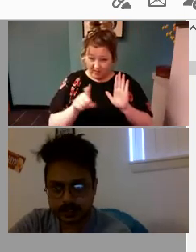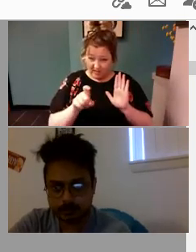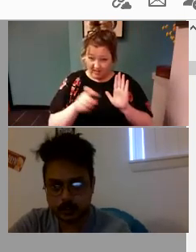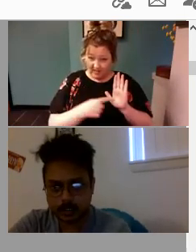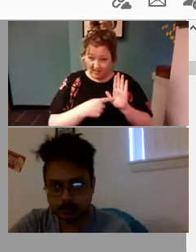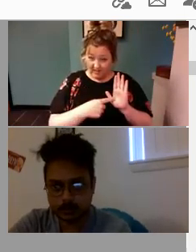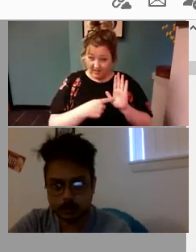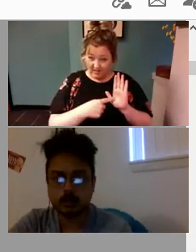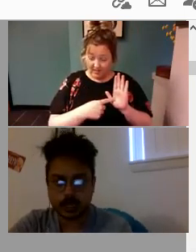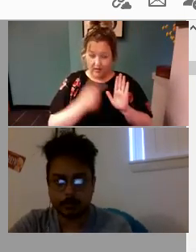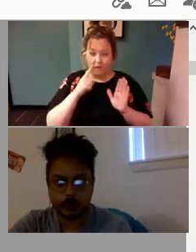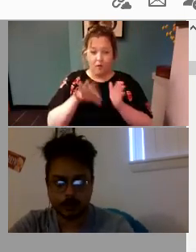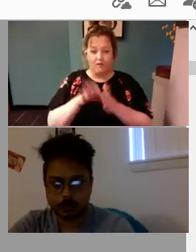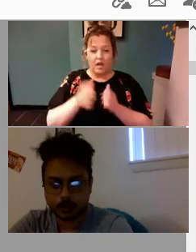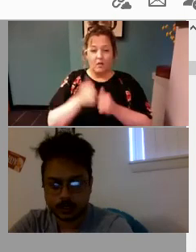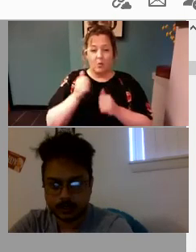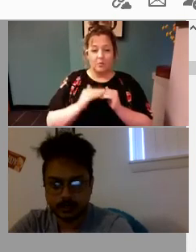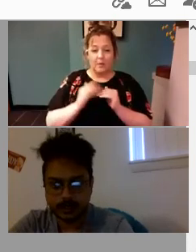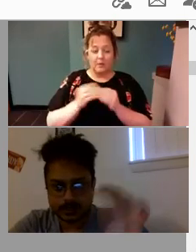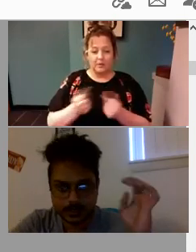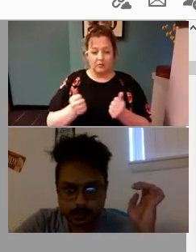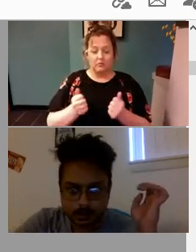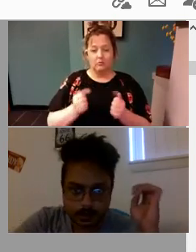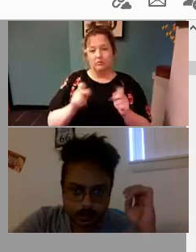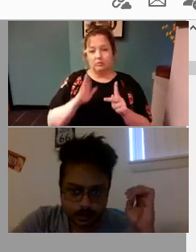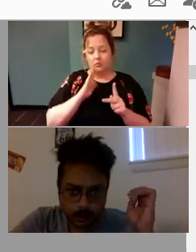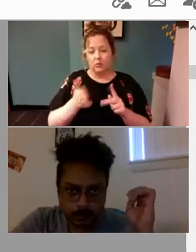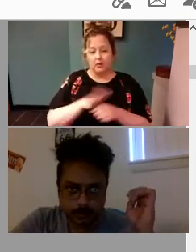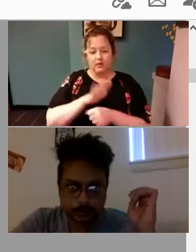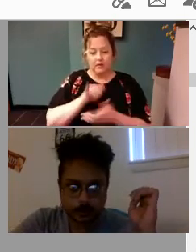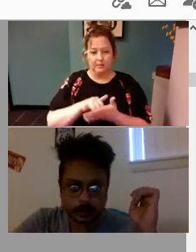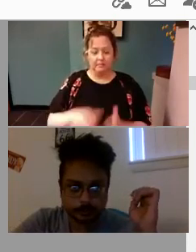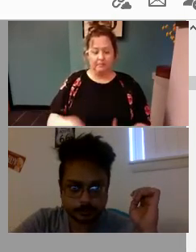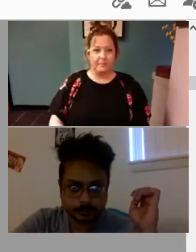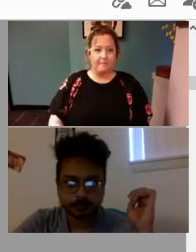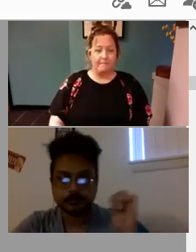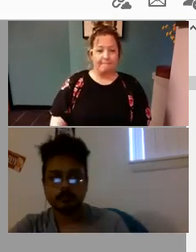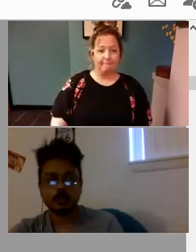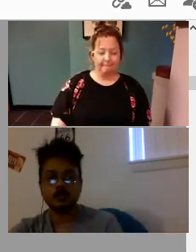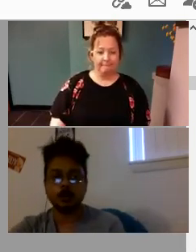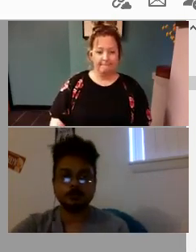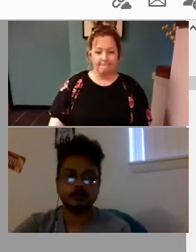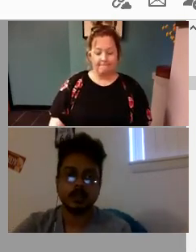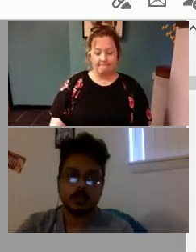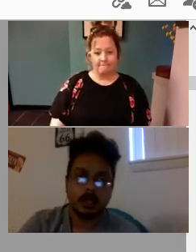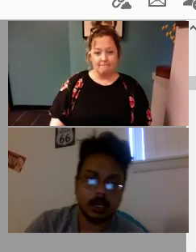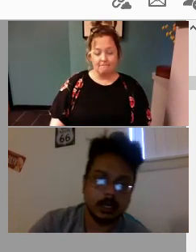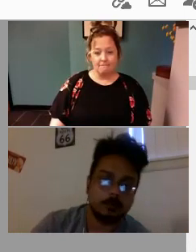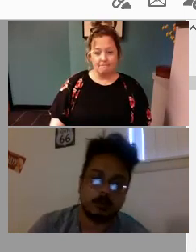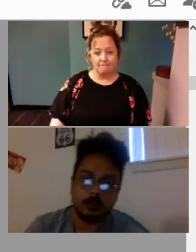for finding the most minimum solution. Okay, I'm going to come to that in the very next slide. Okay. So,